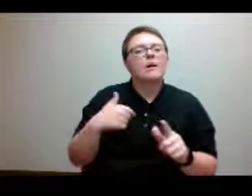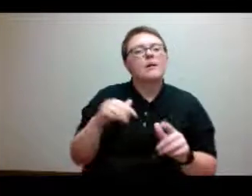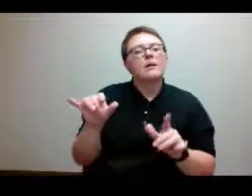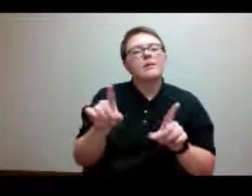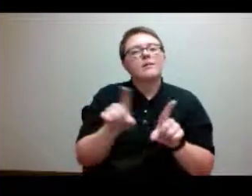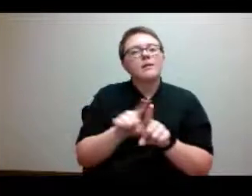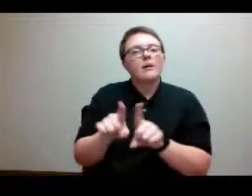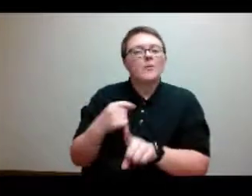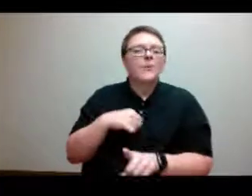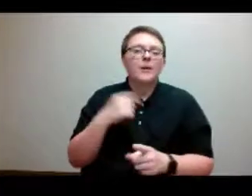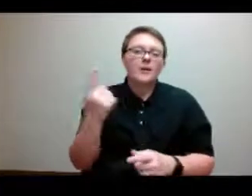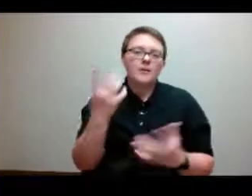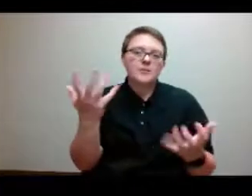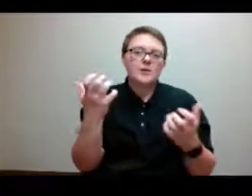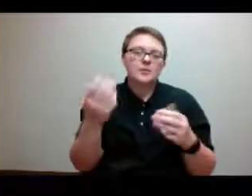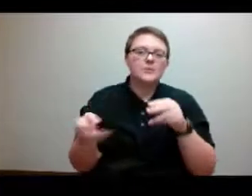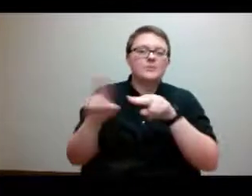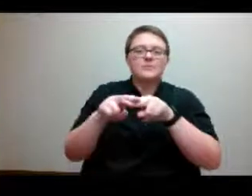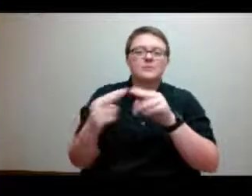with other folks.